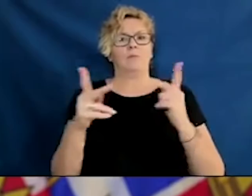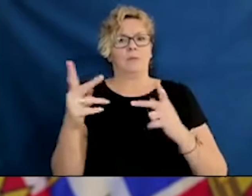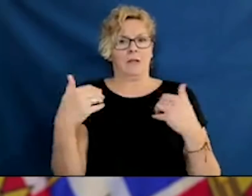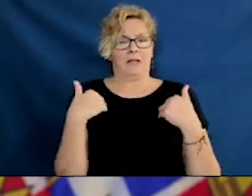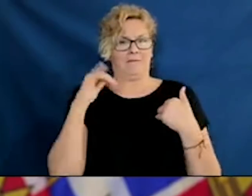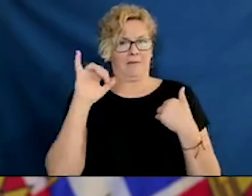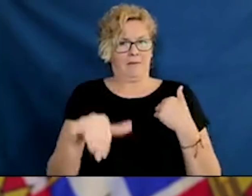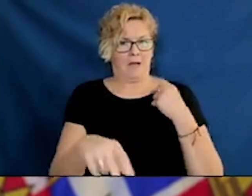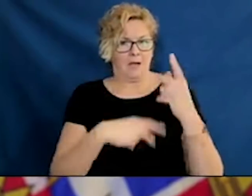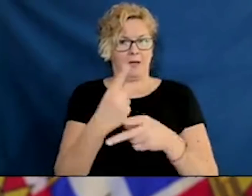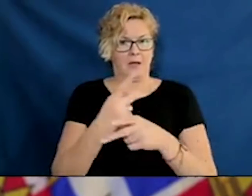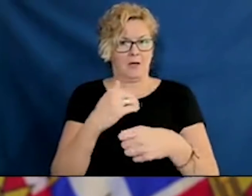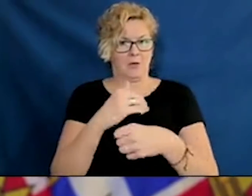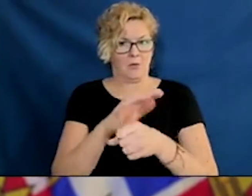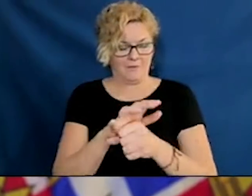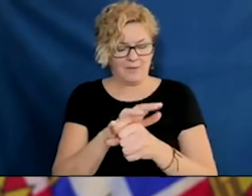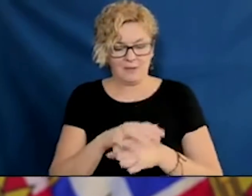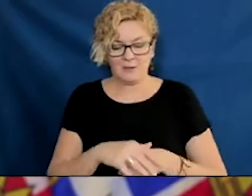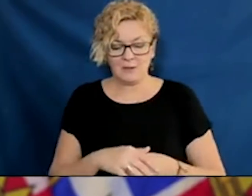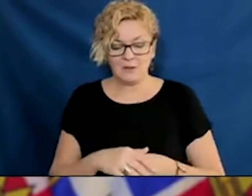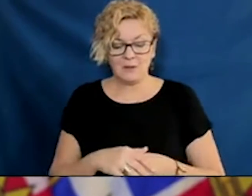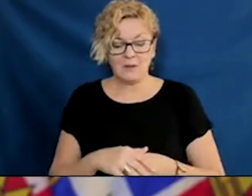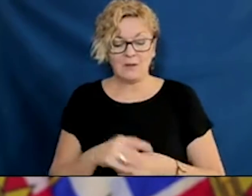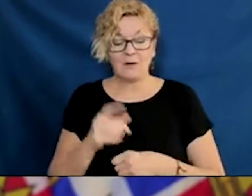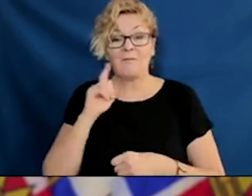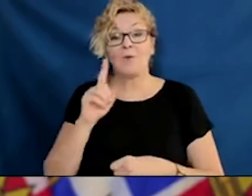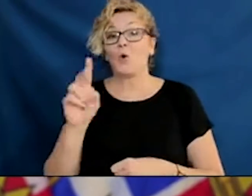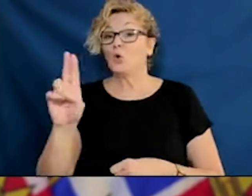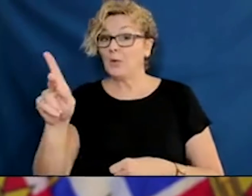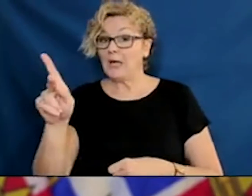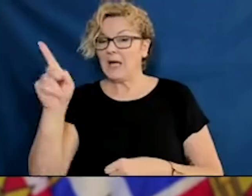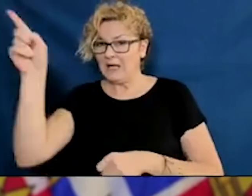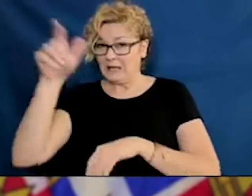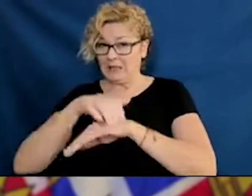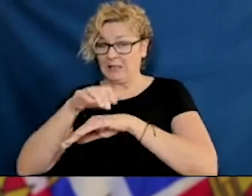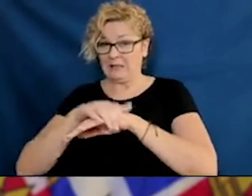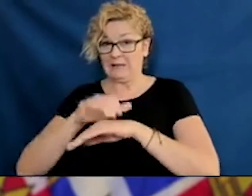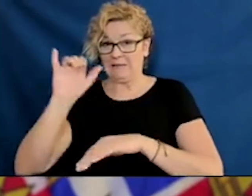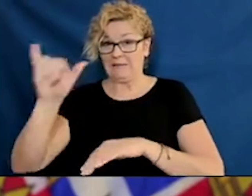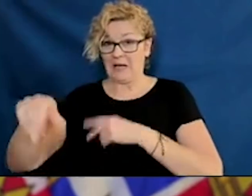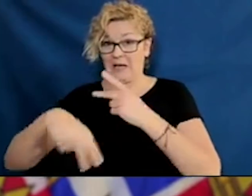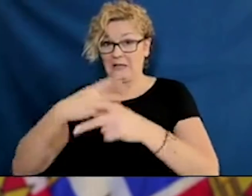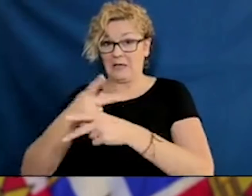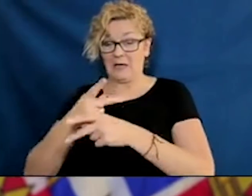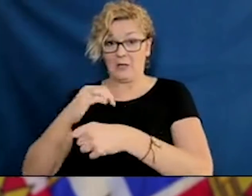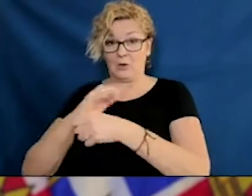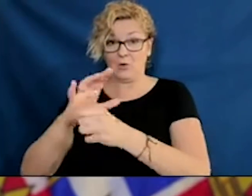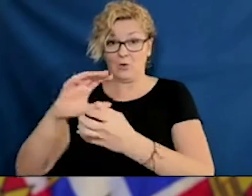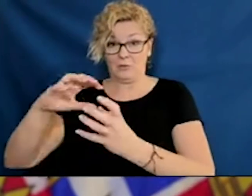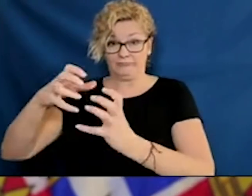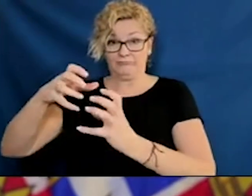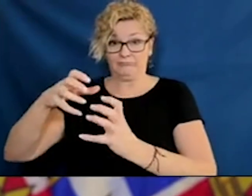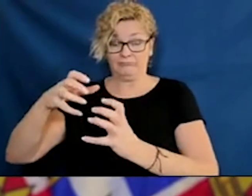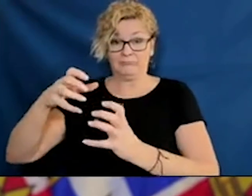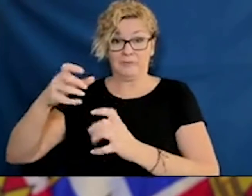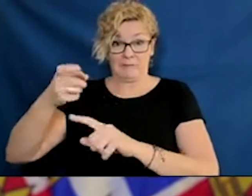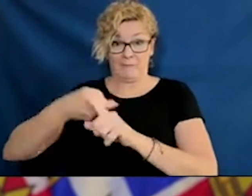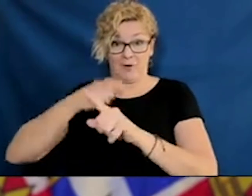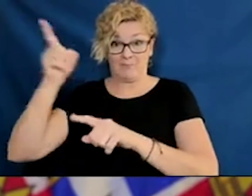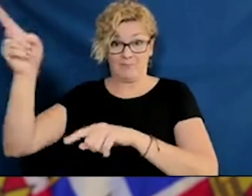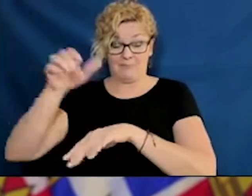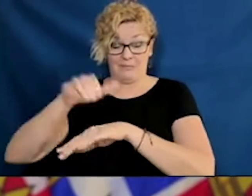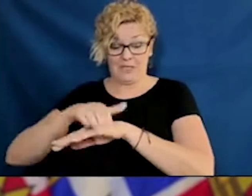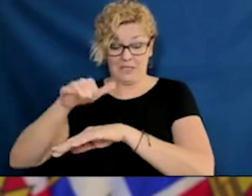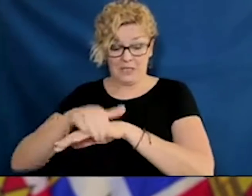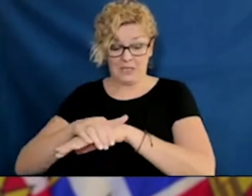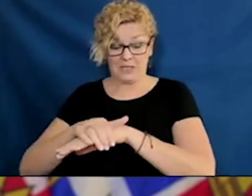now are up to 14 confirmed cases of the B117, or the variant that has been associated